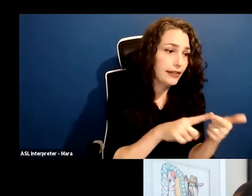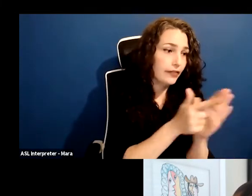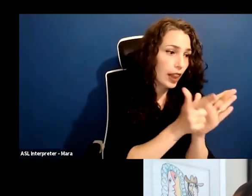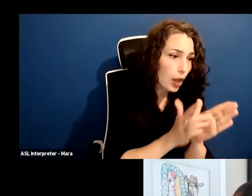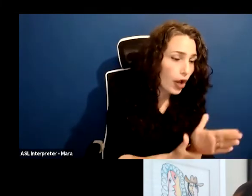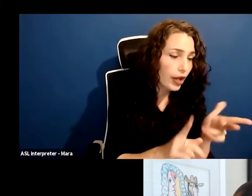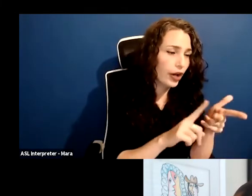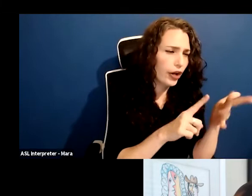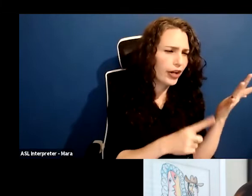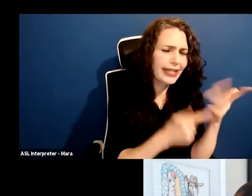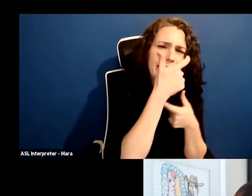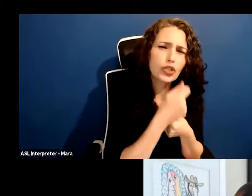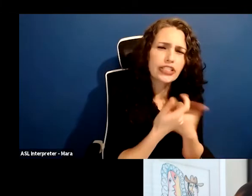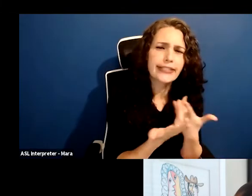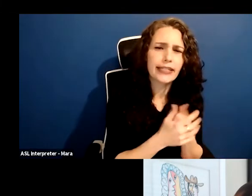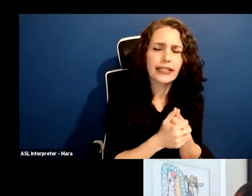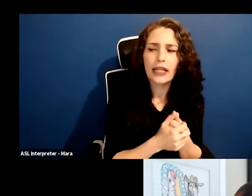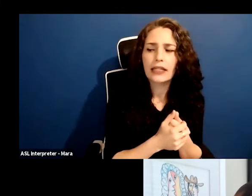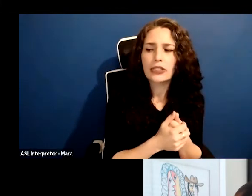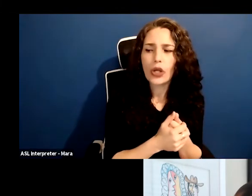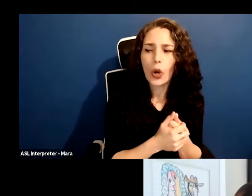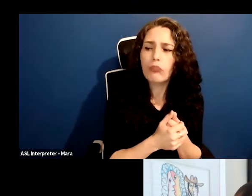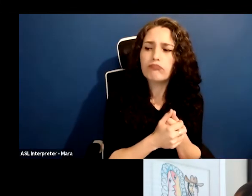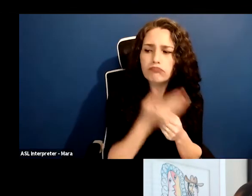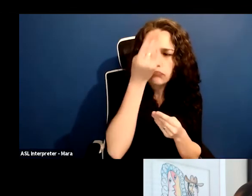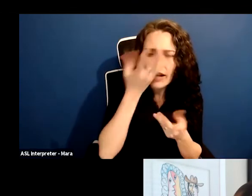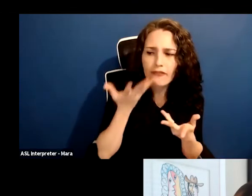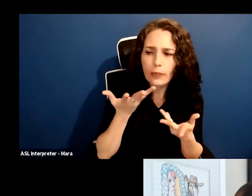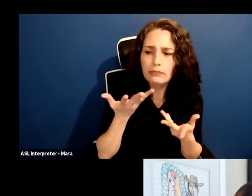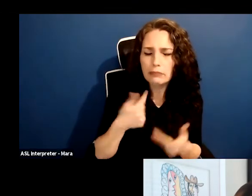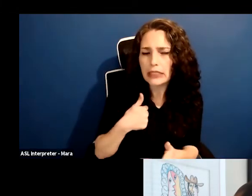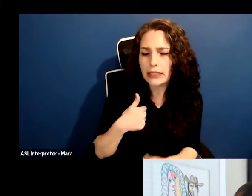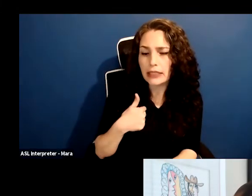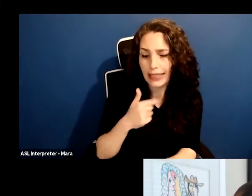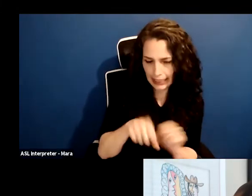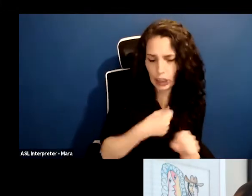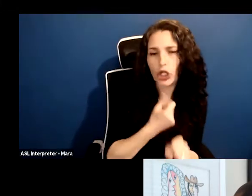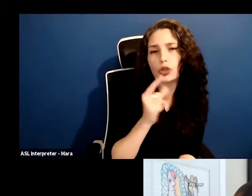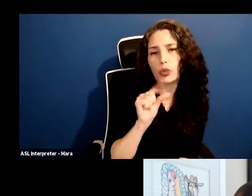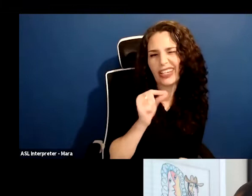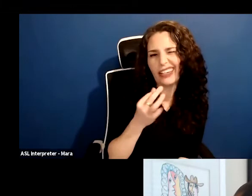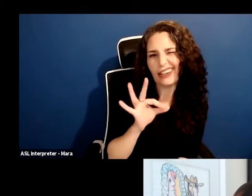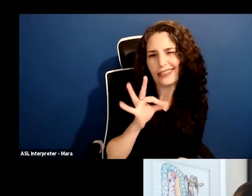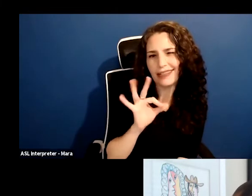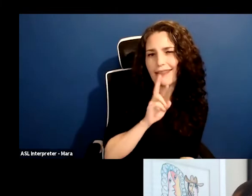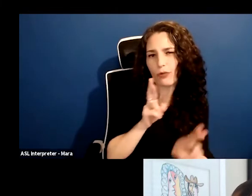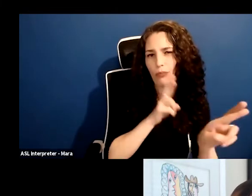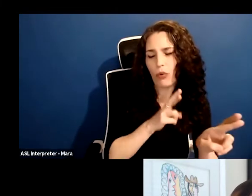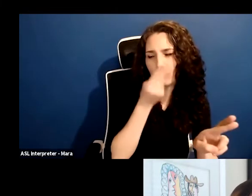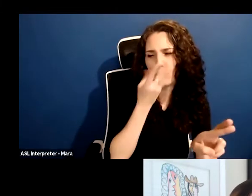it's interesting because what that is saying to me, and certainly the 2019 report said something that was